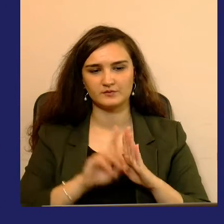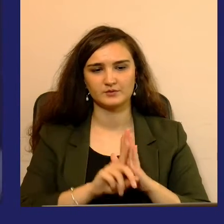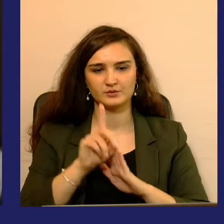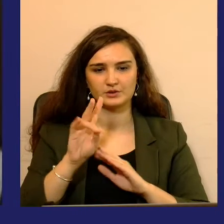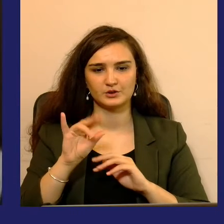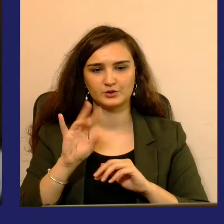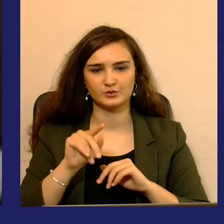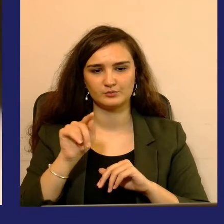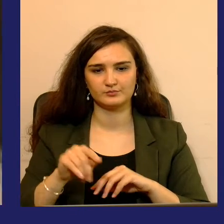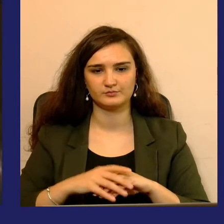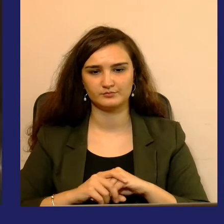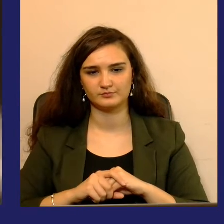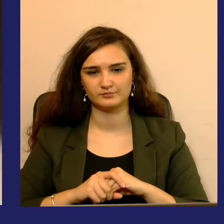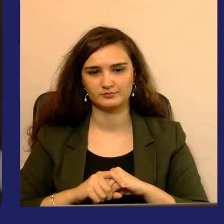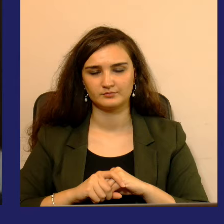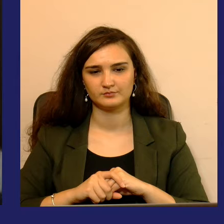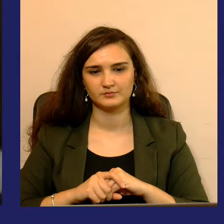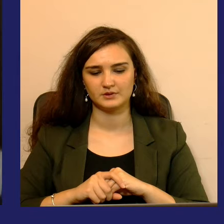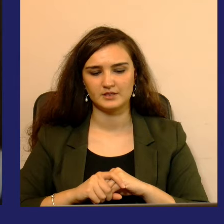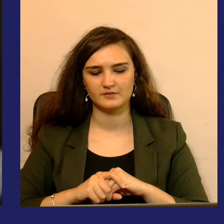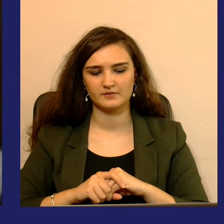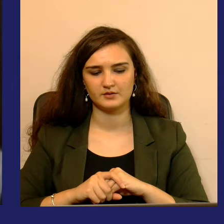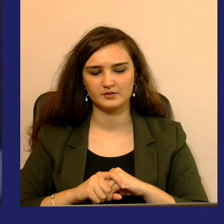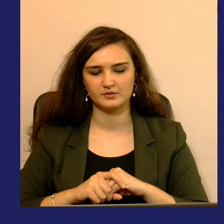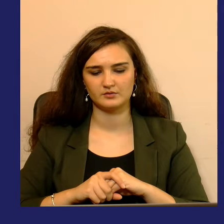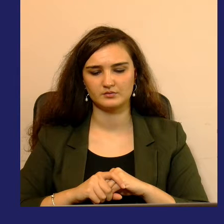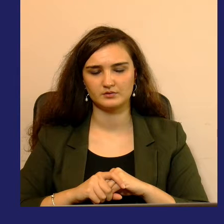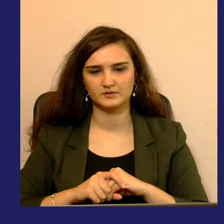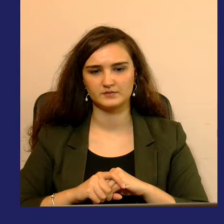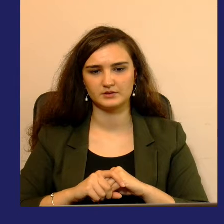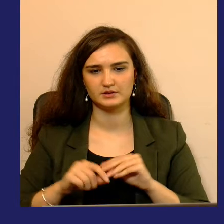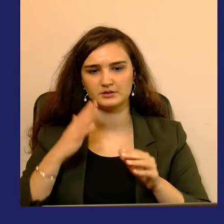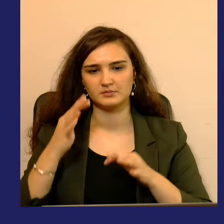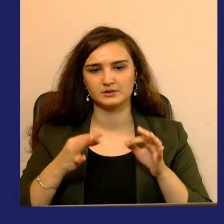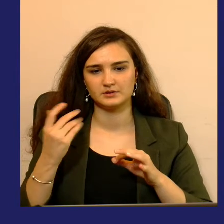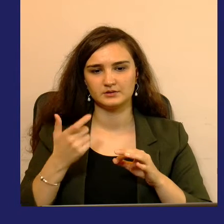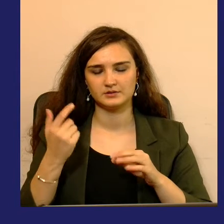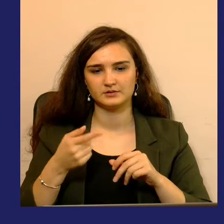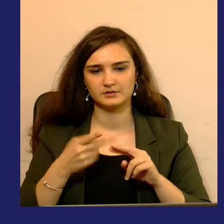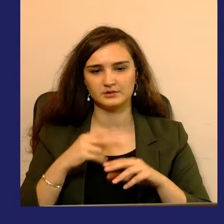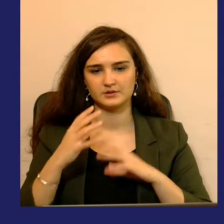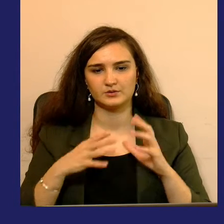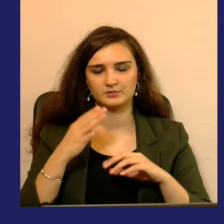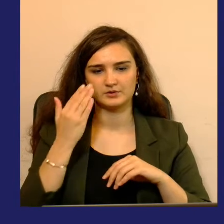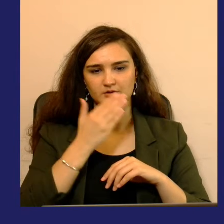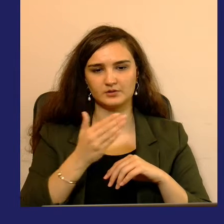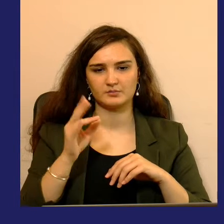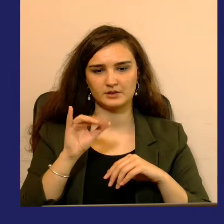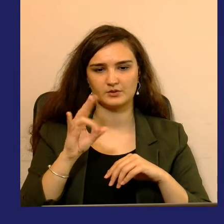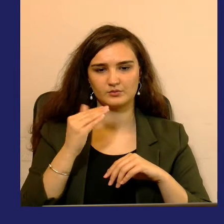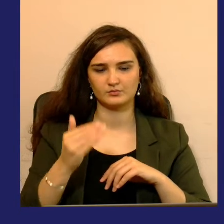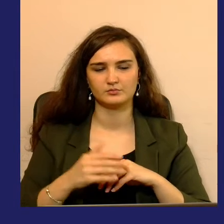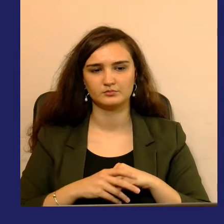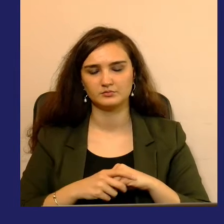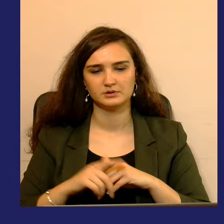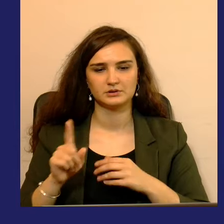the International Society for Fair Elections and Democracy in Georgia. Sure. Nino, what are the main